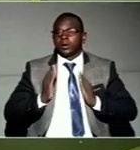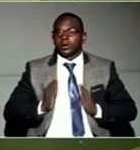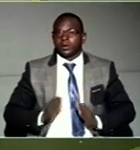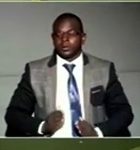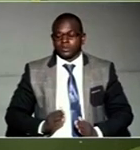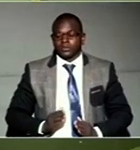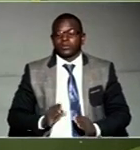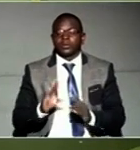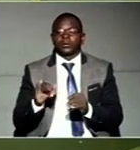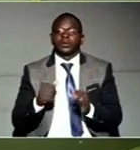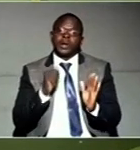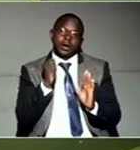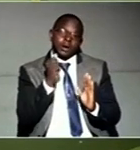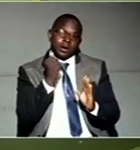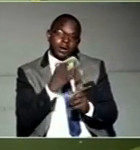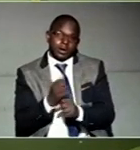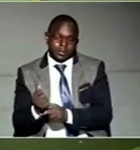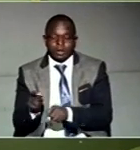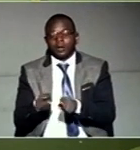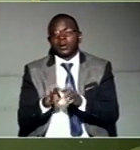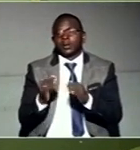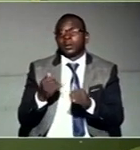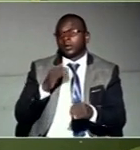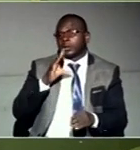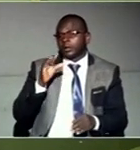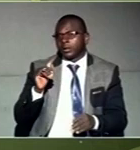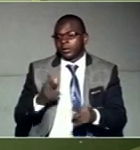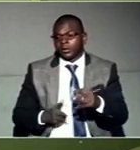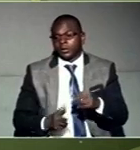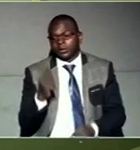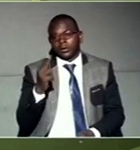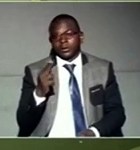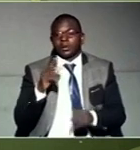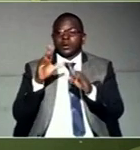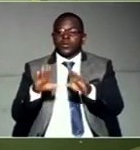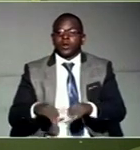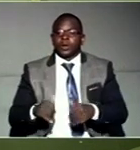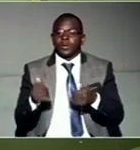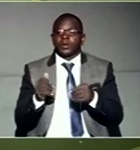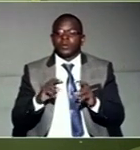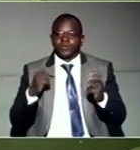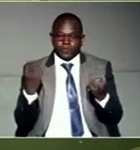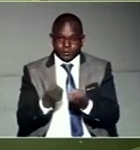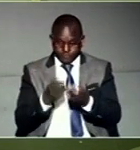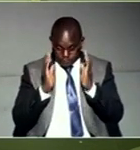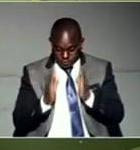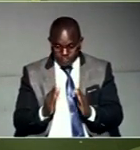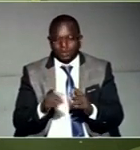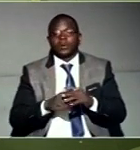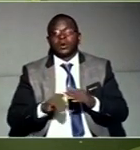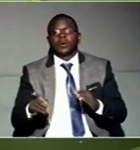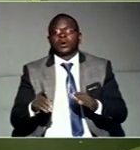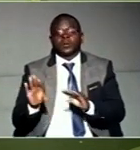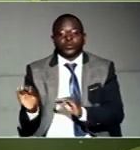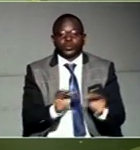crisis response agencies. Mr. Ulanya was speaking during the launch of the Parliamentary Forum on Refugees and Internally